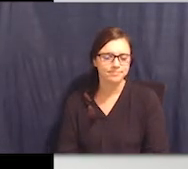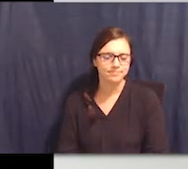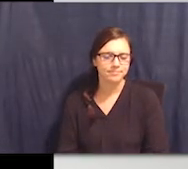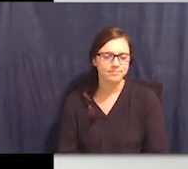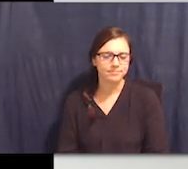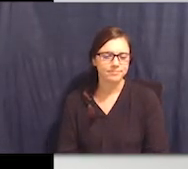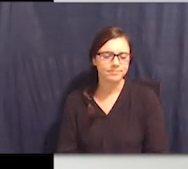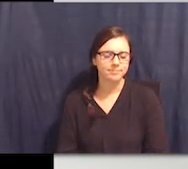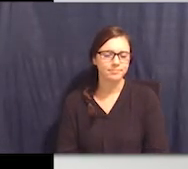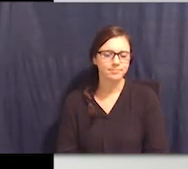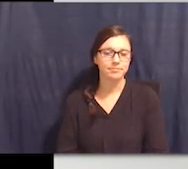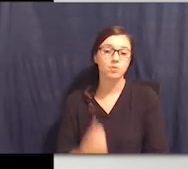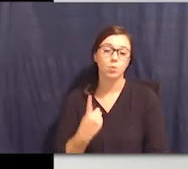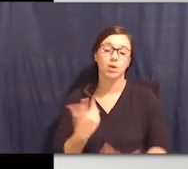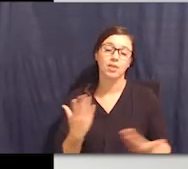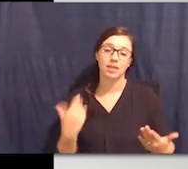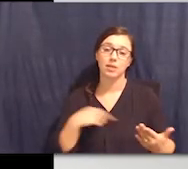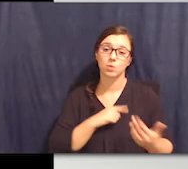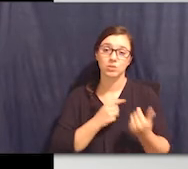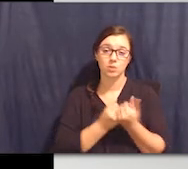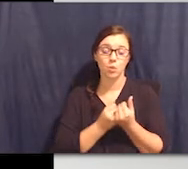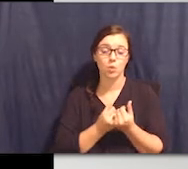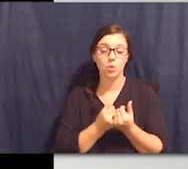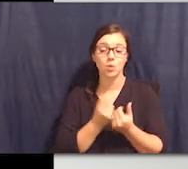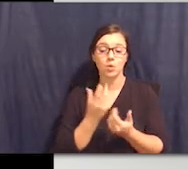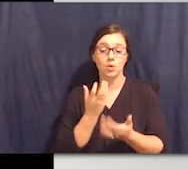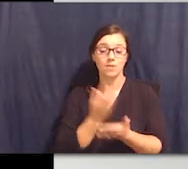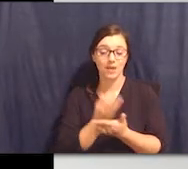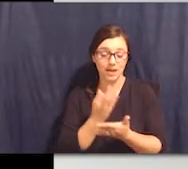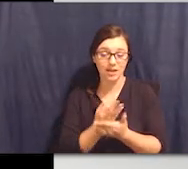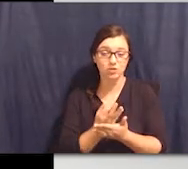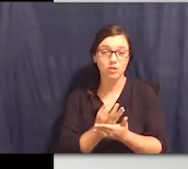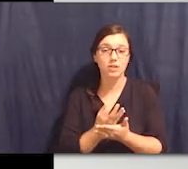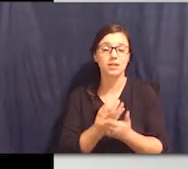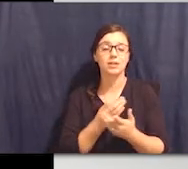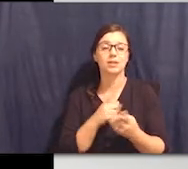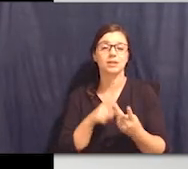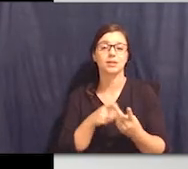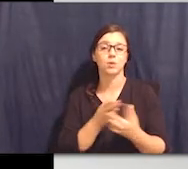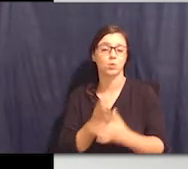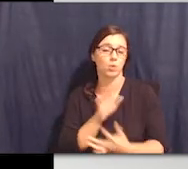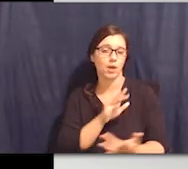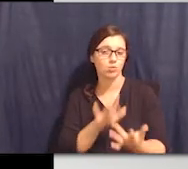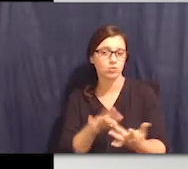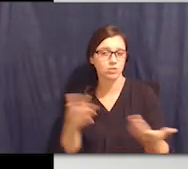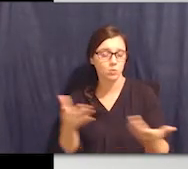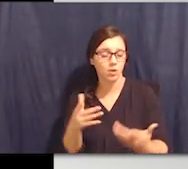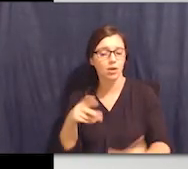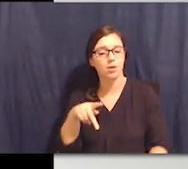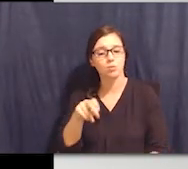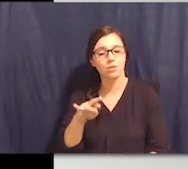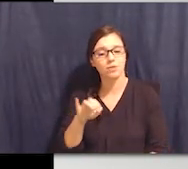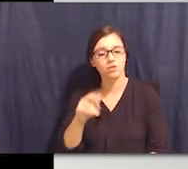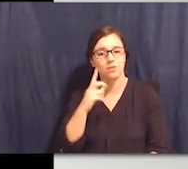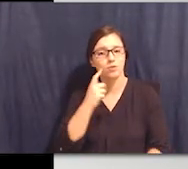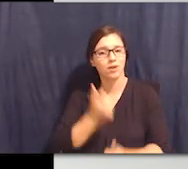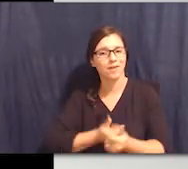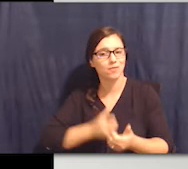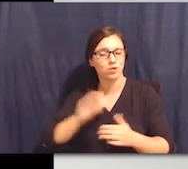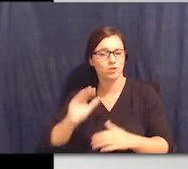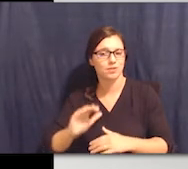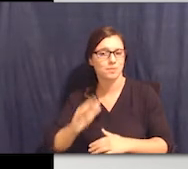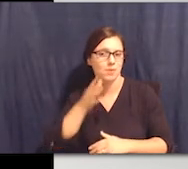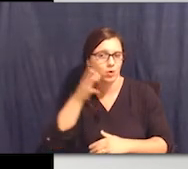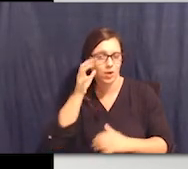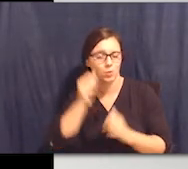One of the things that we support both financially and through outreach is the provision for every parent of a student